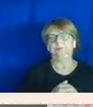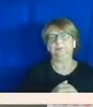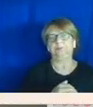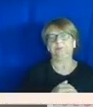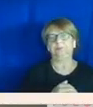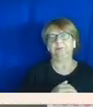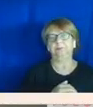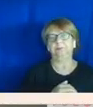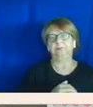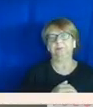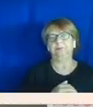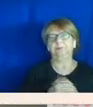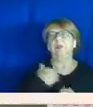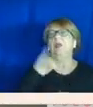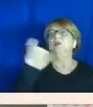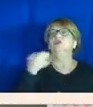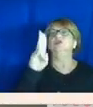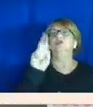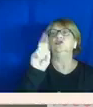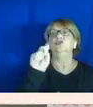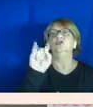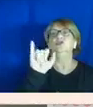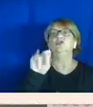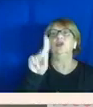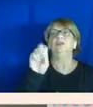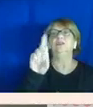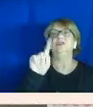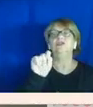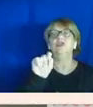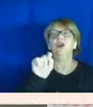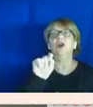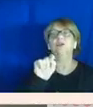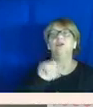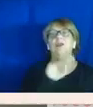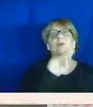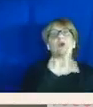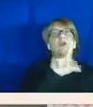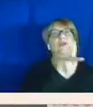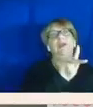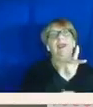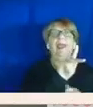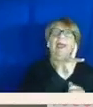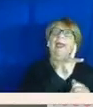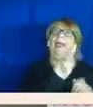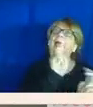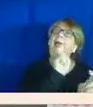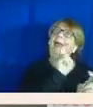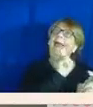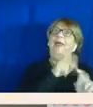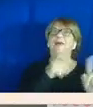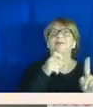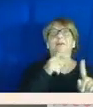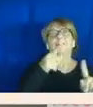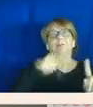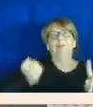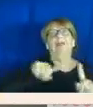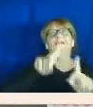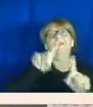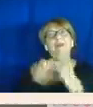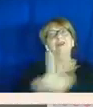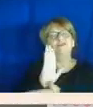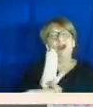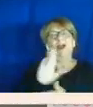Justin Dart, who is the Martin Luther King Jr. of the disability rights movement, go around the country